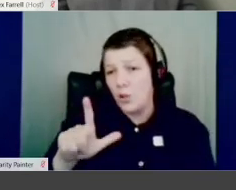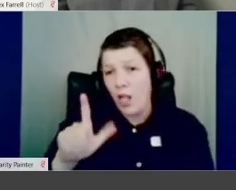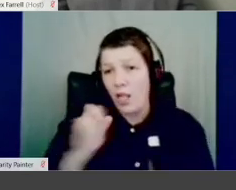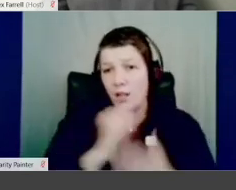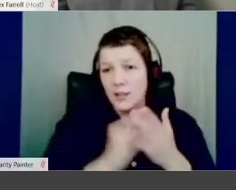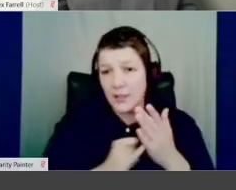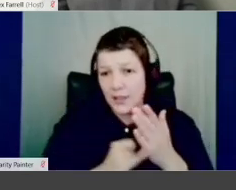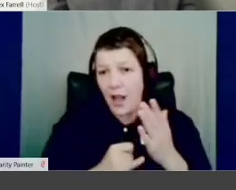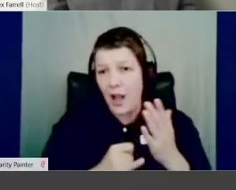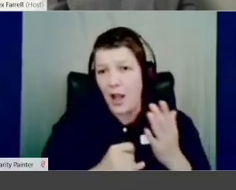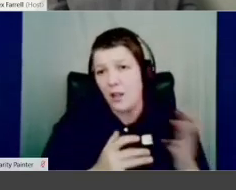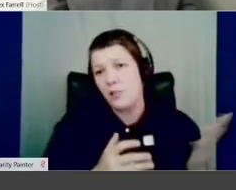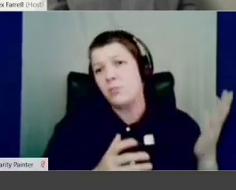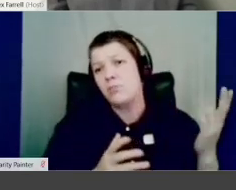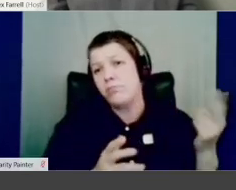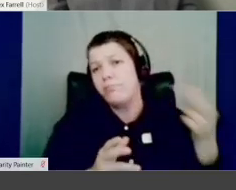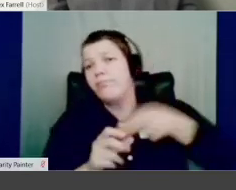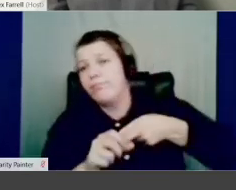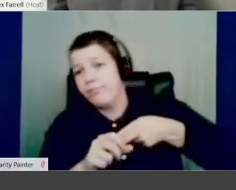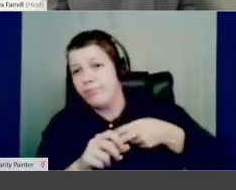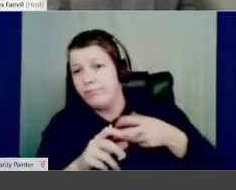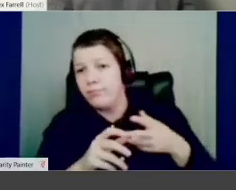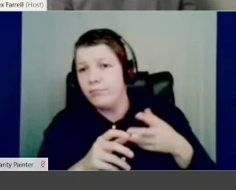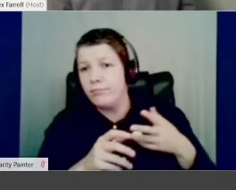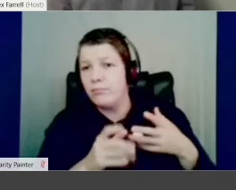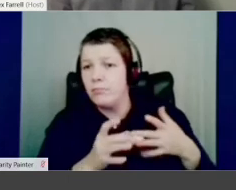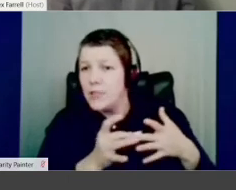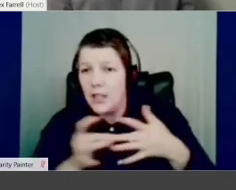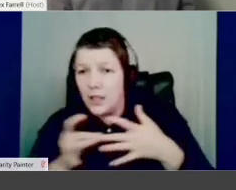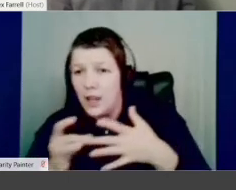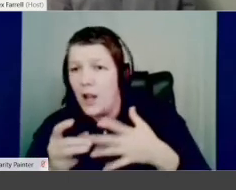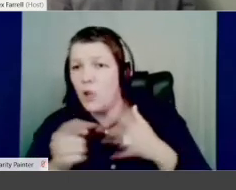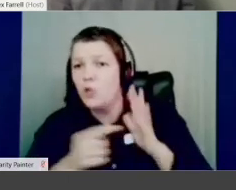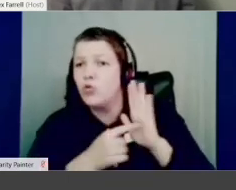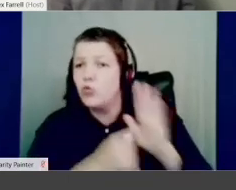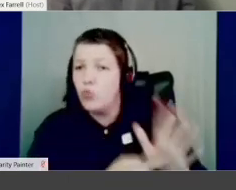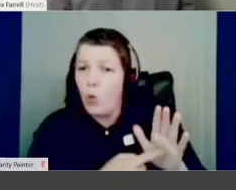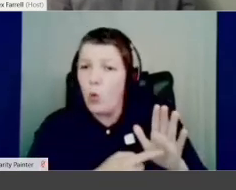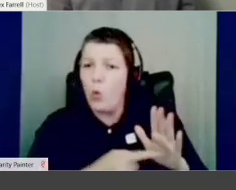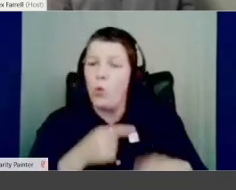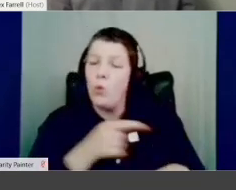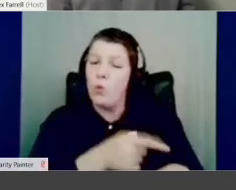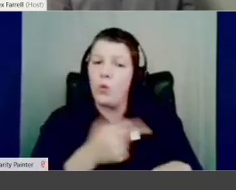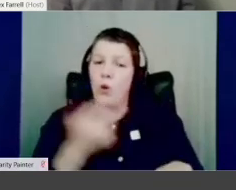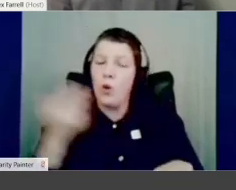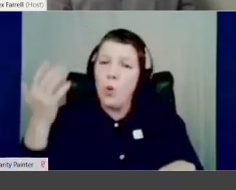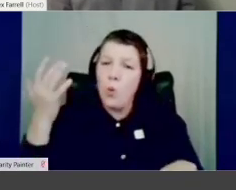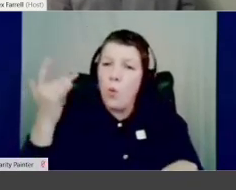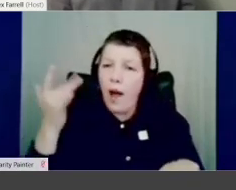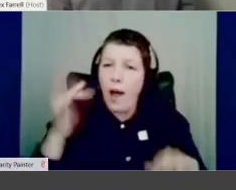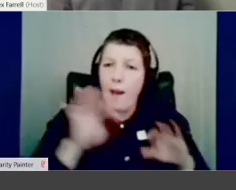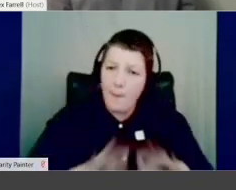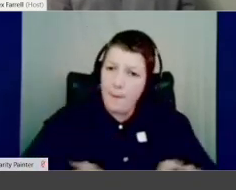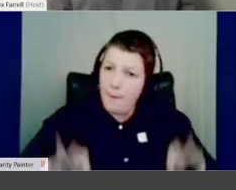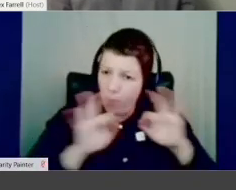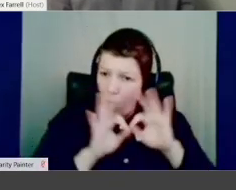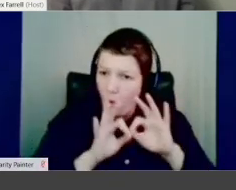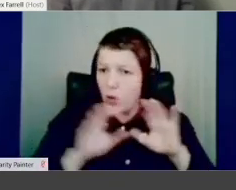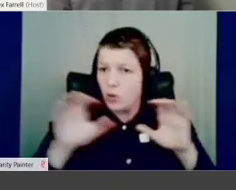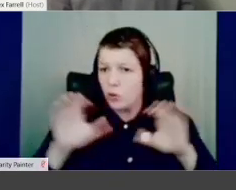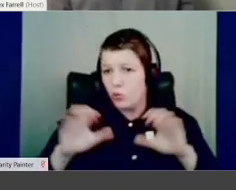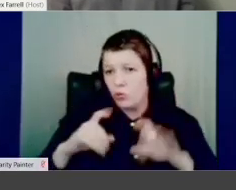grow and showing them why is this important, and doing the right thing and making it just